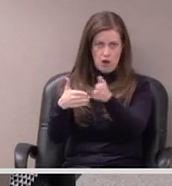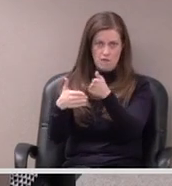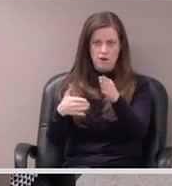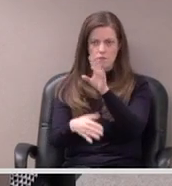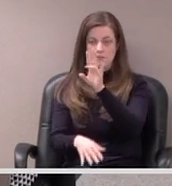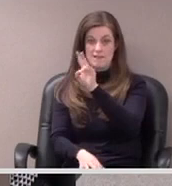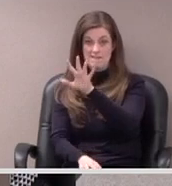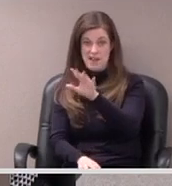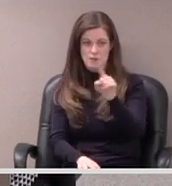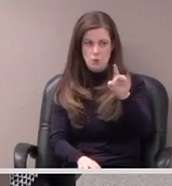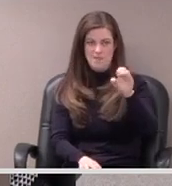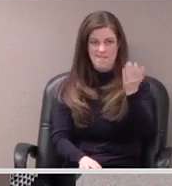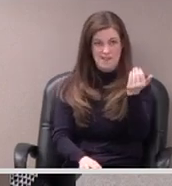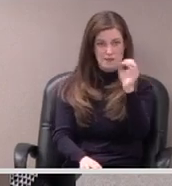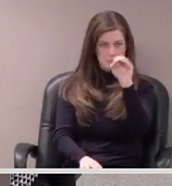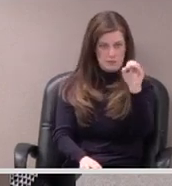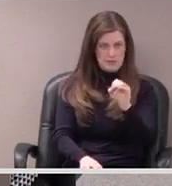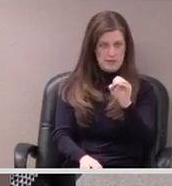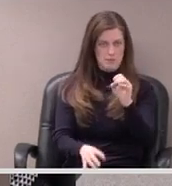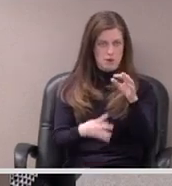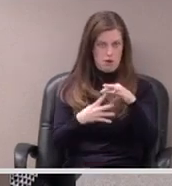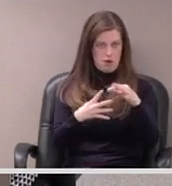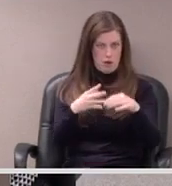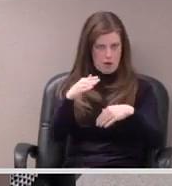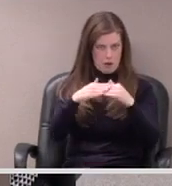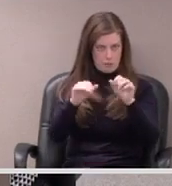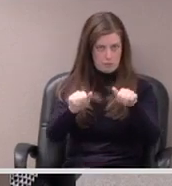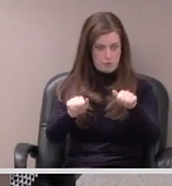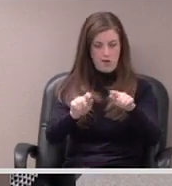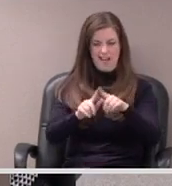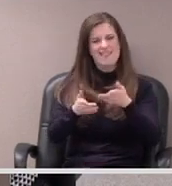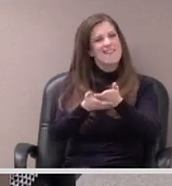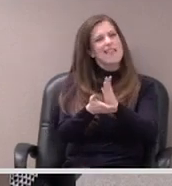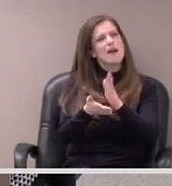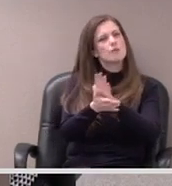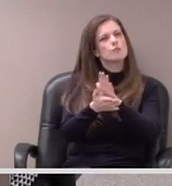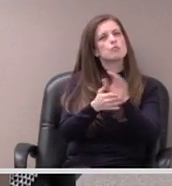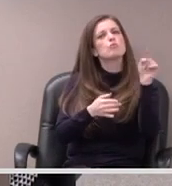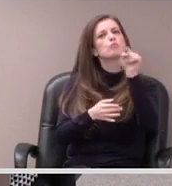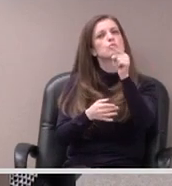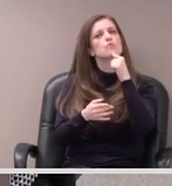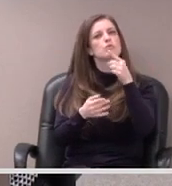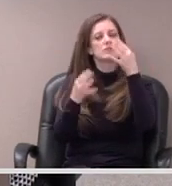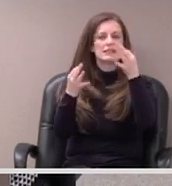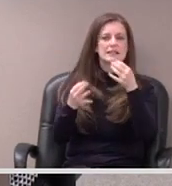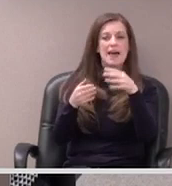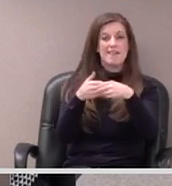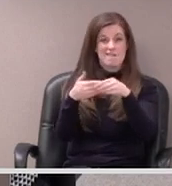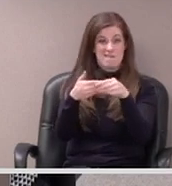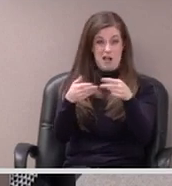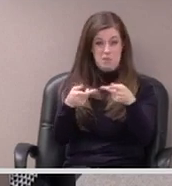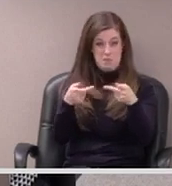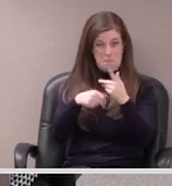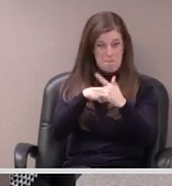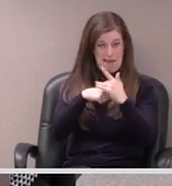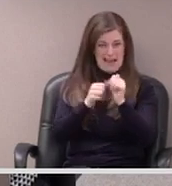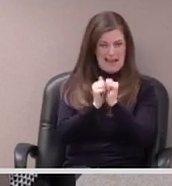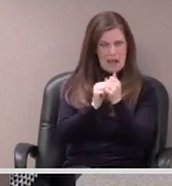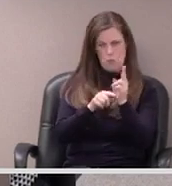75 to 115% of optimal. And basically that allows schools to decide how they use their flexible space.